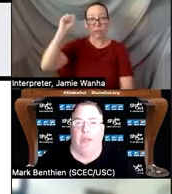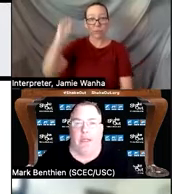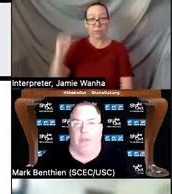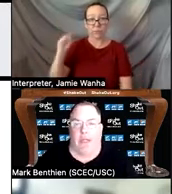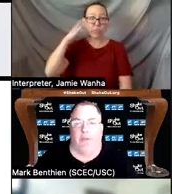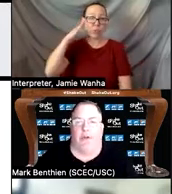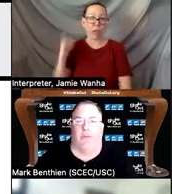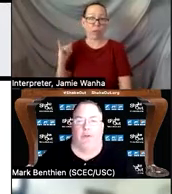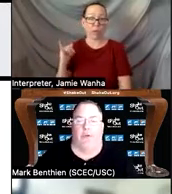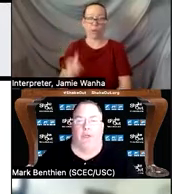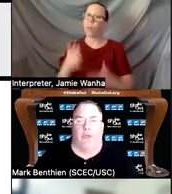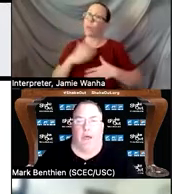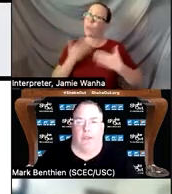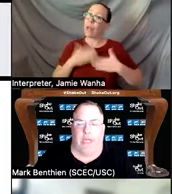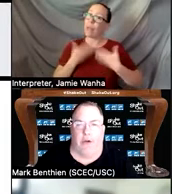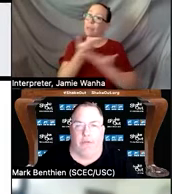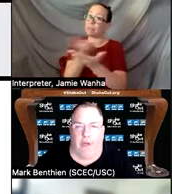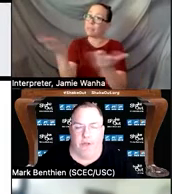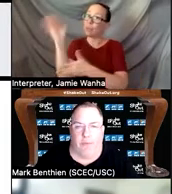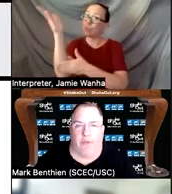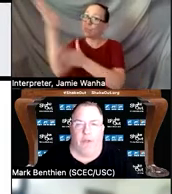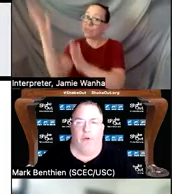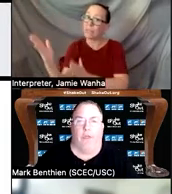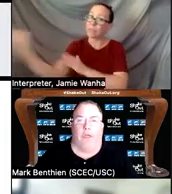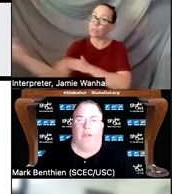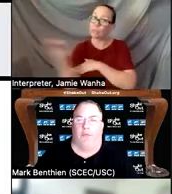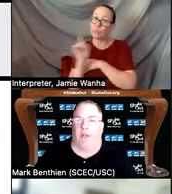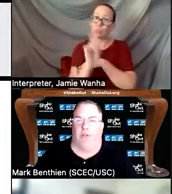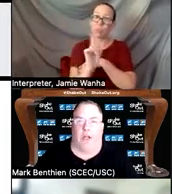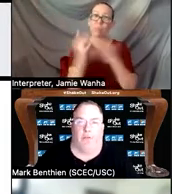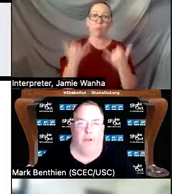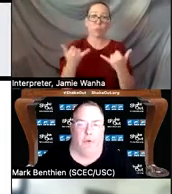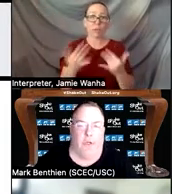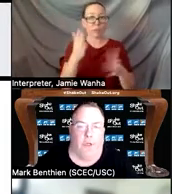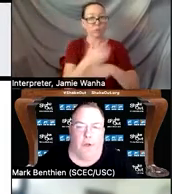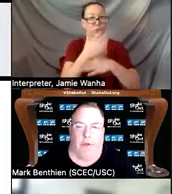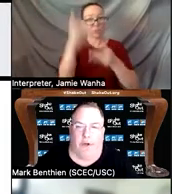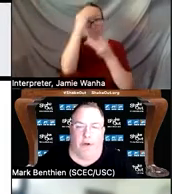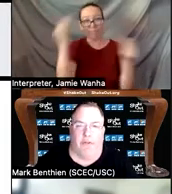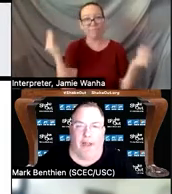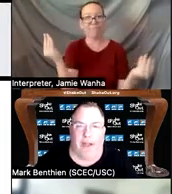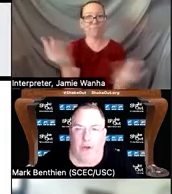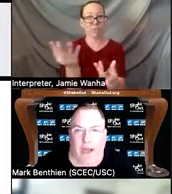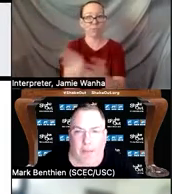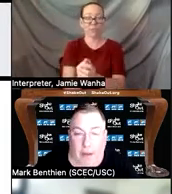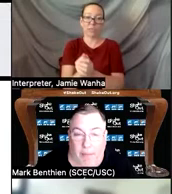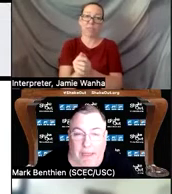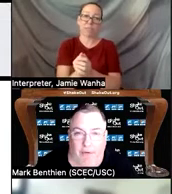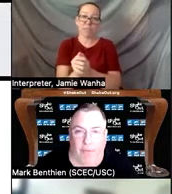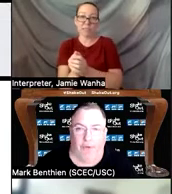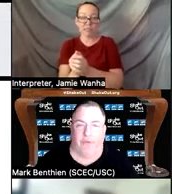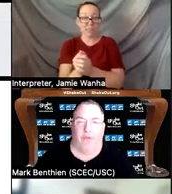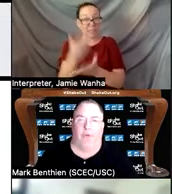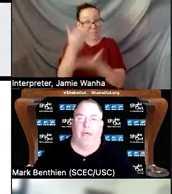have come together to share information with you, as well as all of you, whether you're in San Diego County, probably I